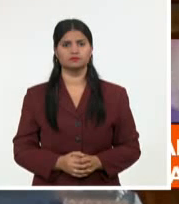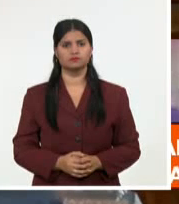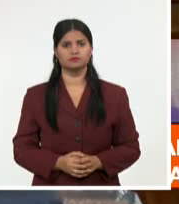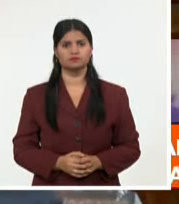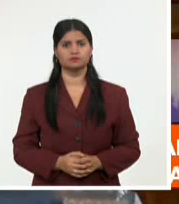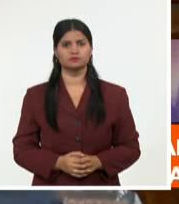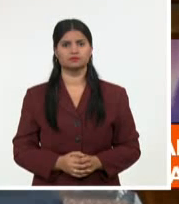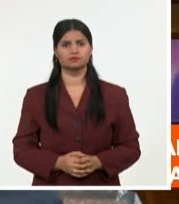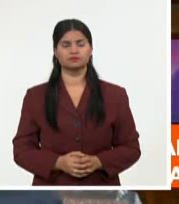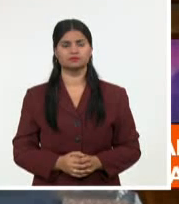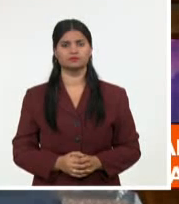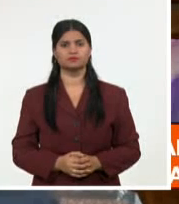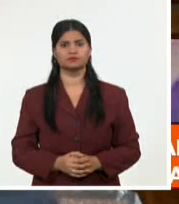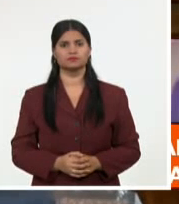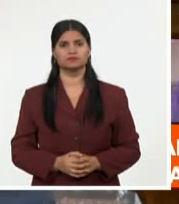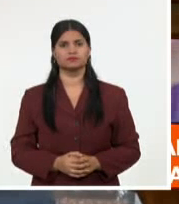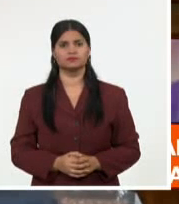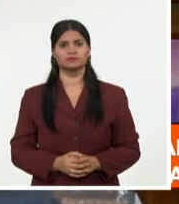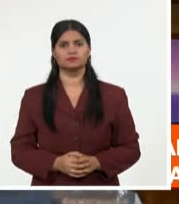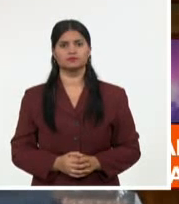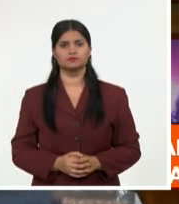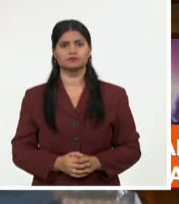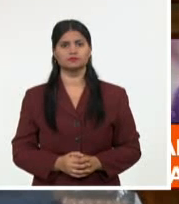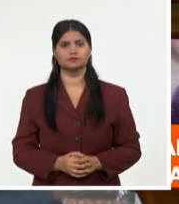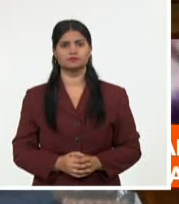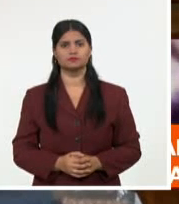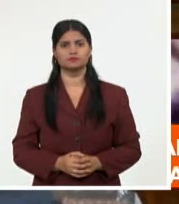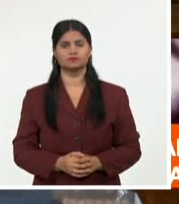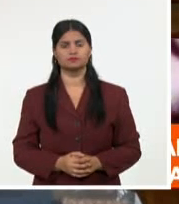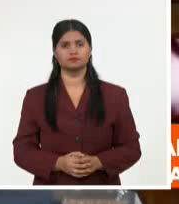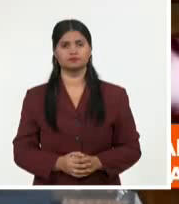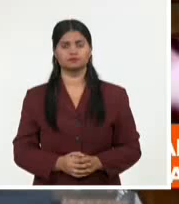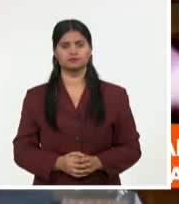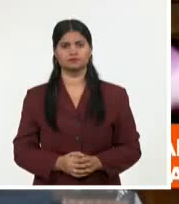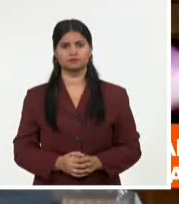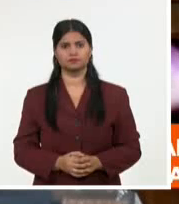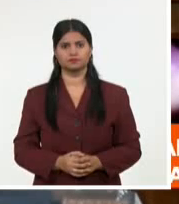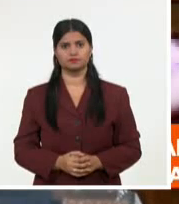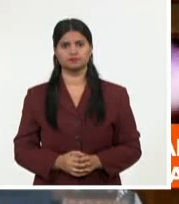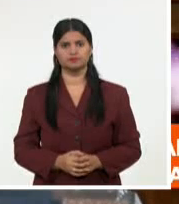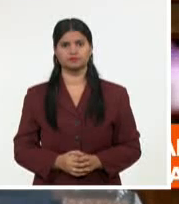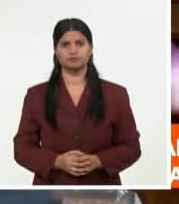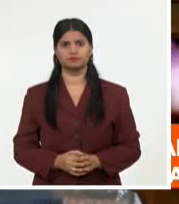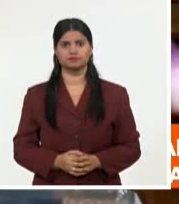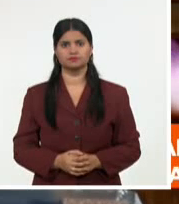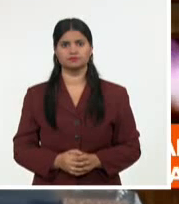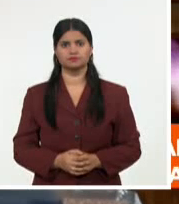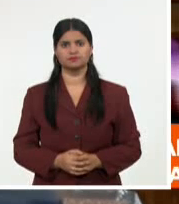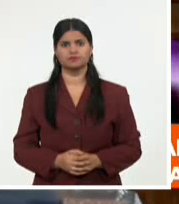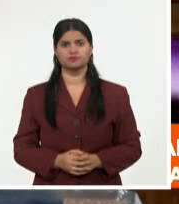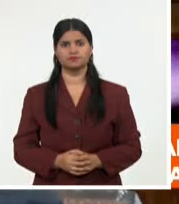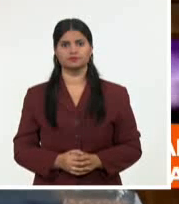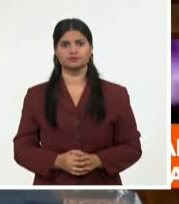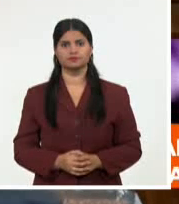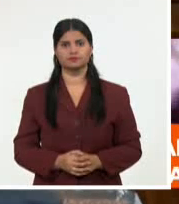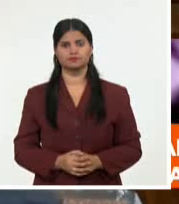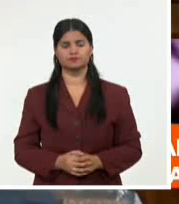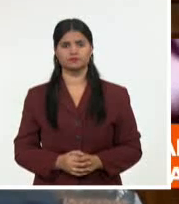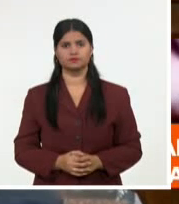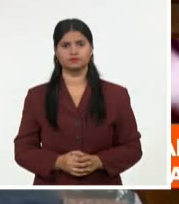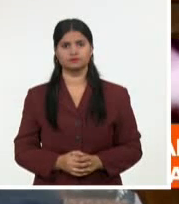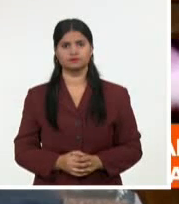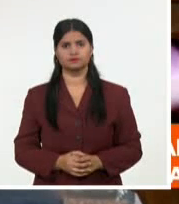support from peoples and governments that are our friends and that are expressing to us solidarity. And you are